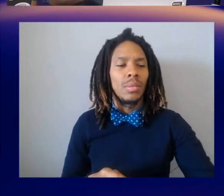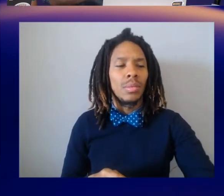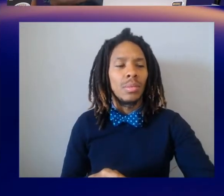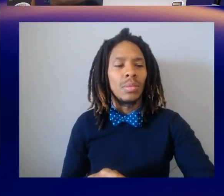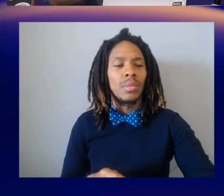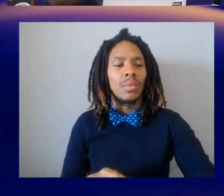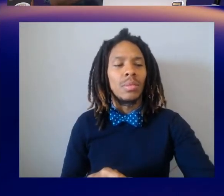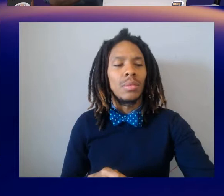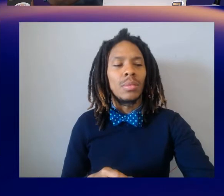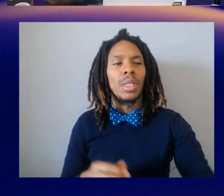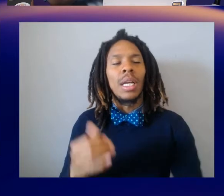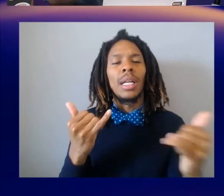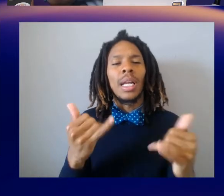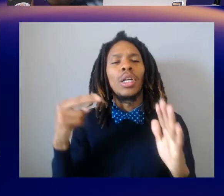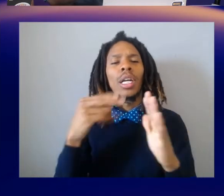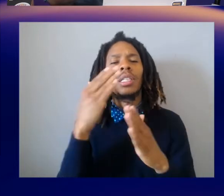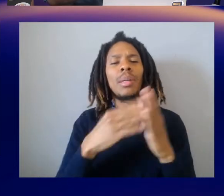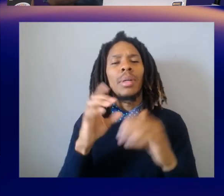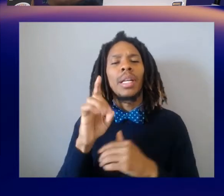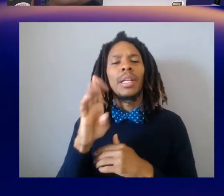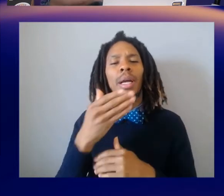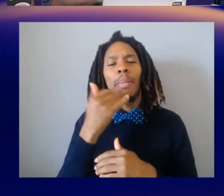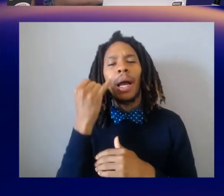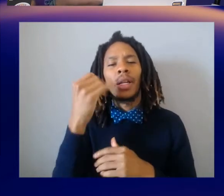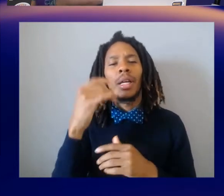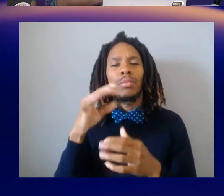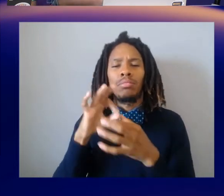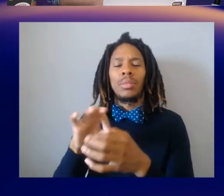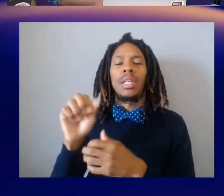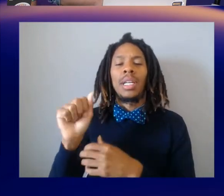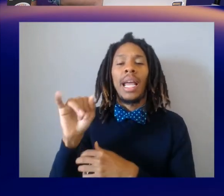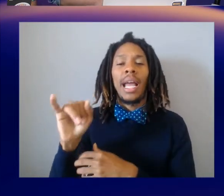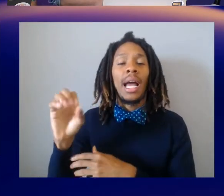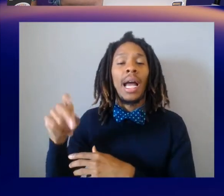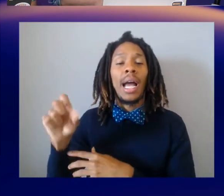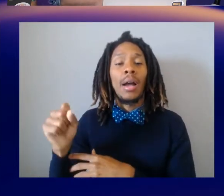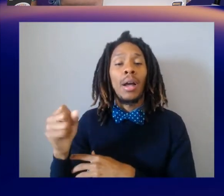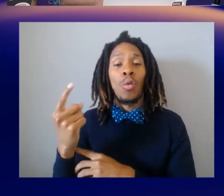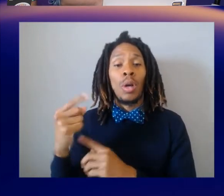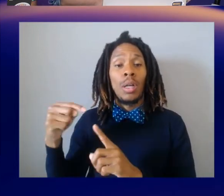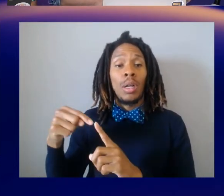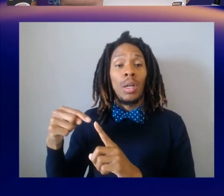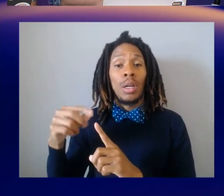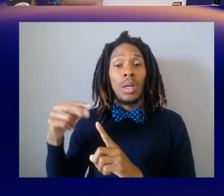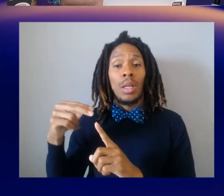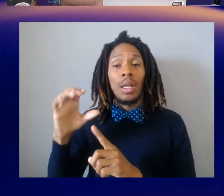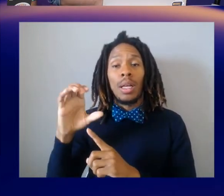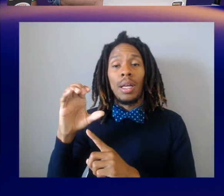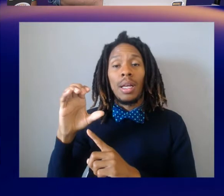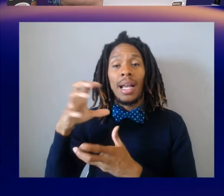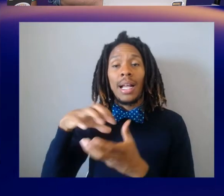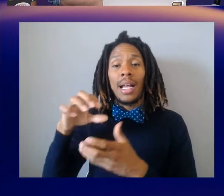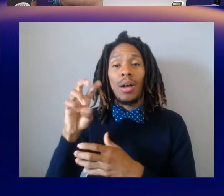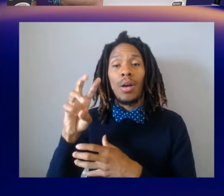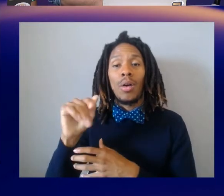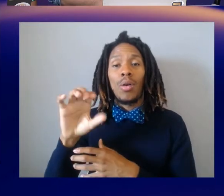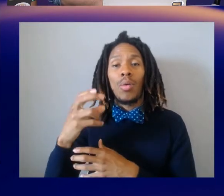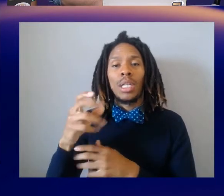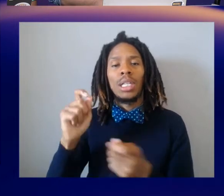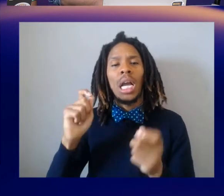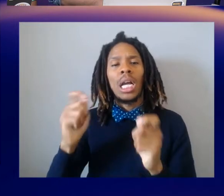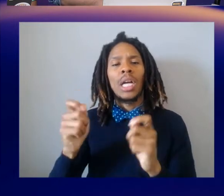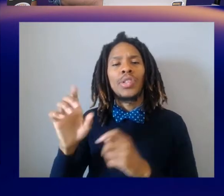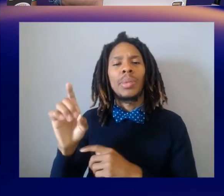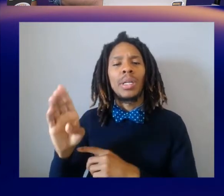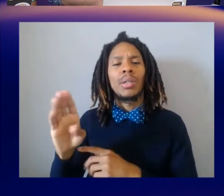we put together to give us a better idea when we're talking about AIOps. So one of these we're taking a look at is a Cloudwatch custom dashboard. And what this gives us is